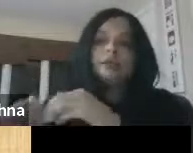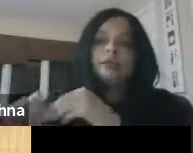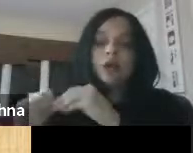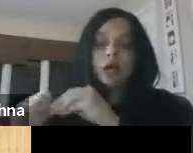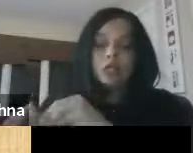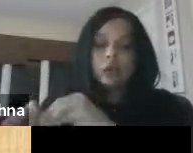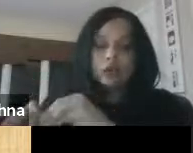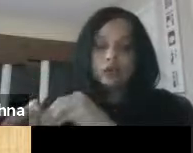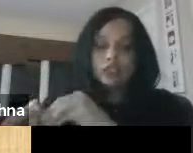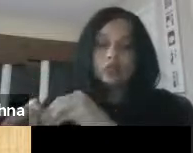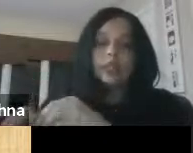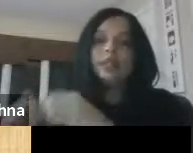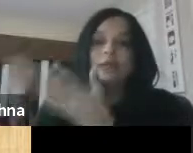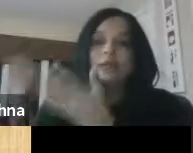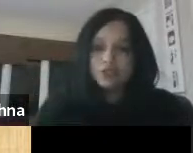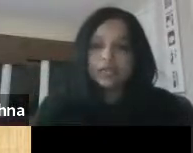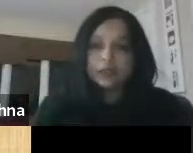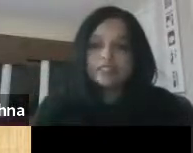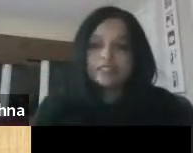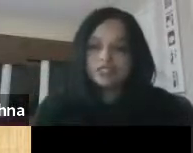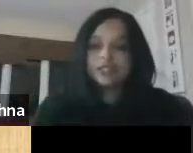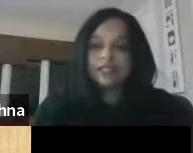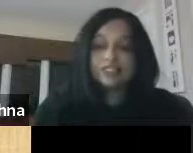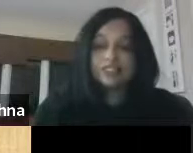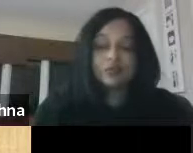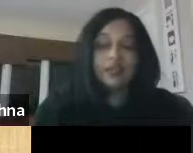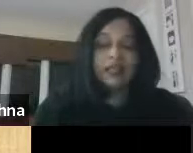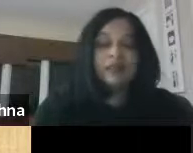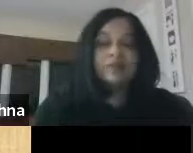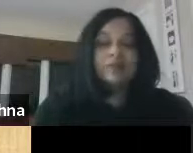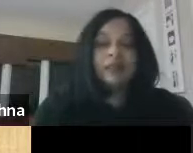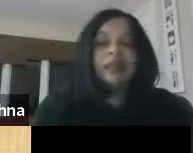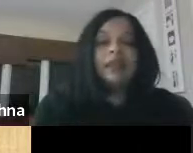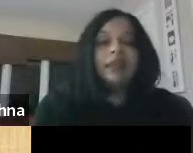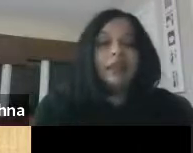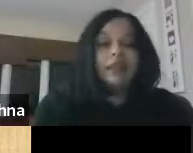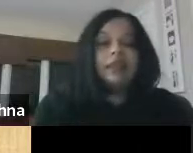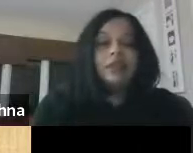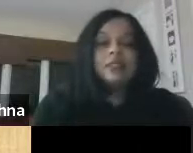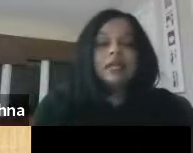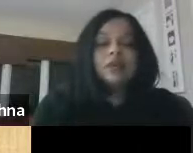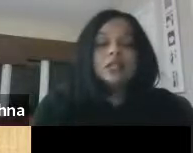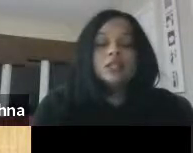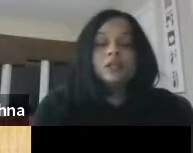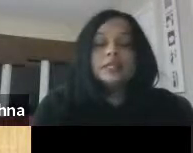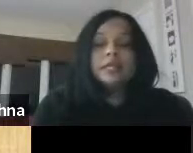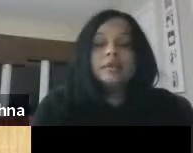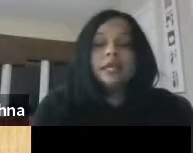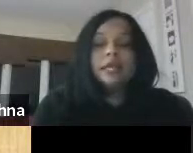to reading, the auditory route to reading. So now let's actually get to reading. In a neuropsychological examination,